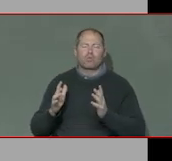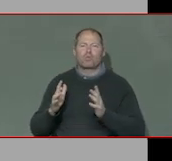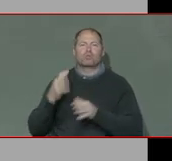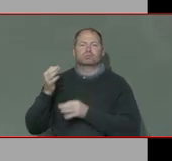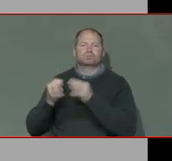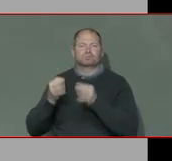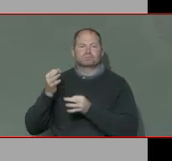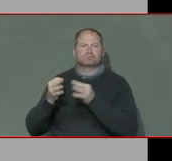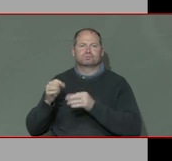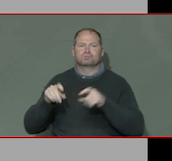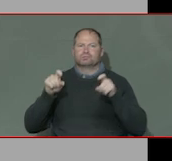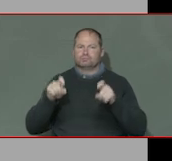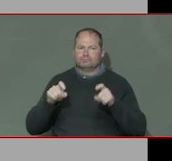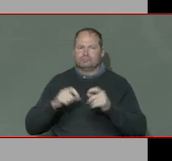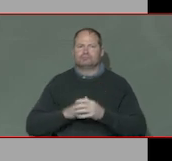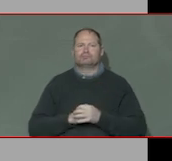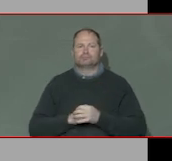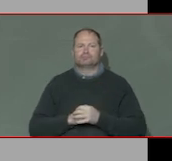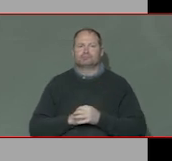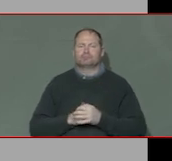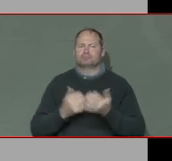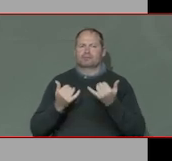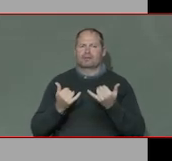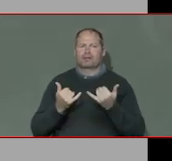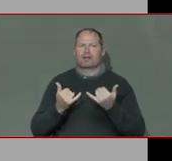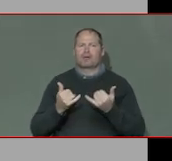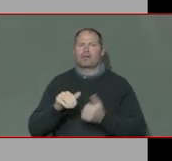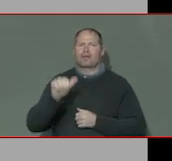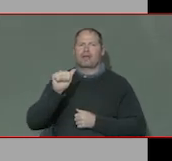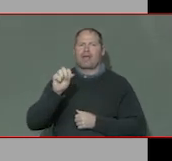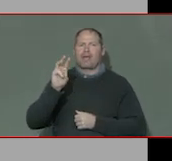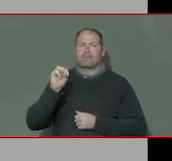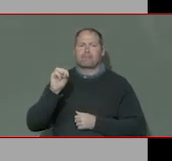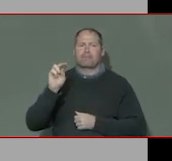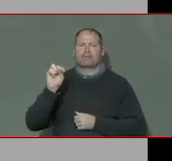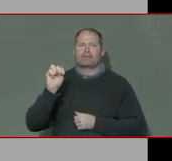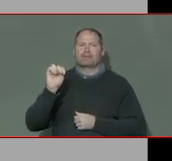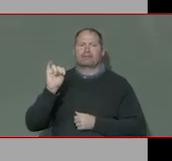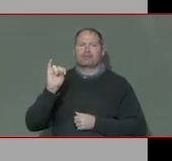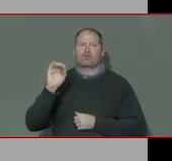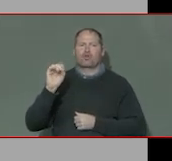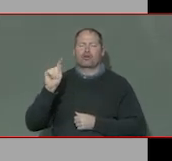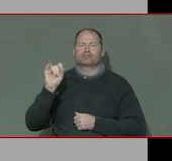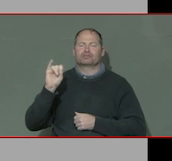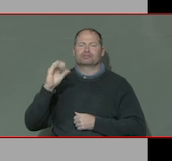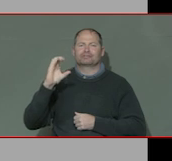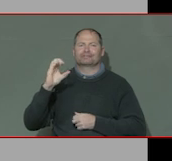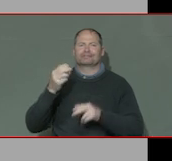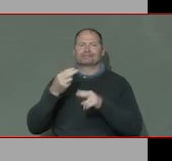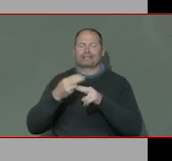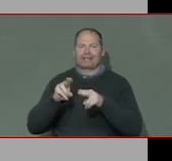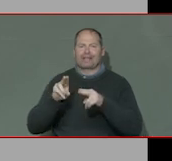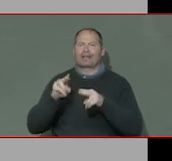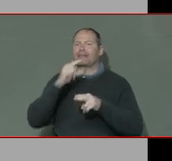You are going to have to know what are the amniotic egg. We do not have to draw it, but we must be able to label